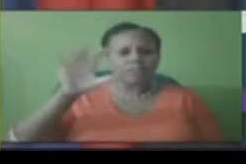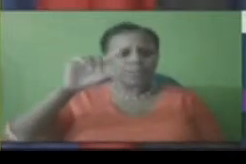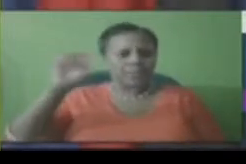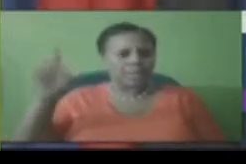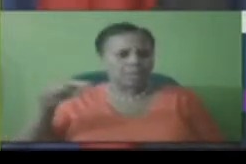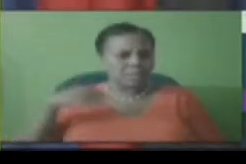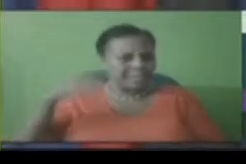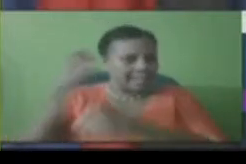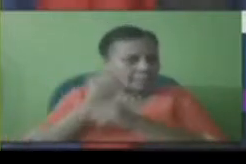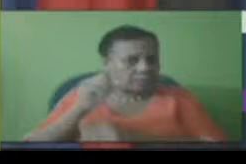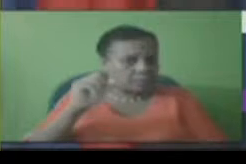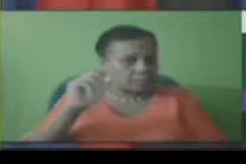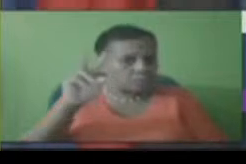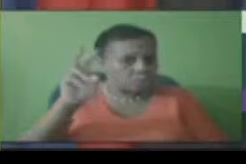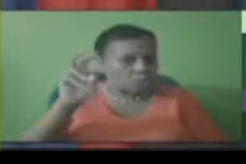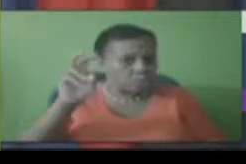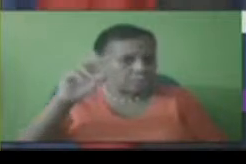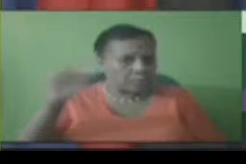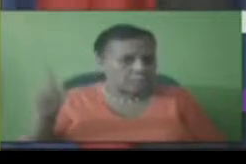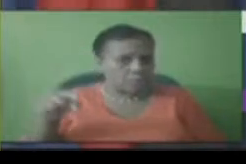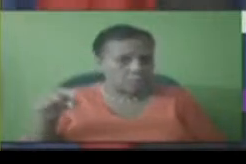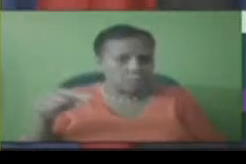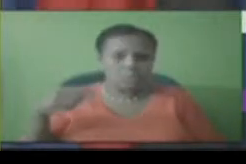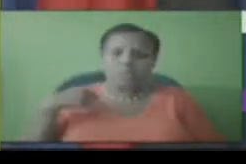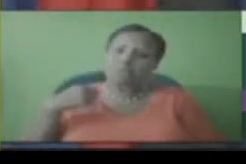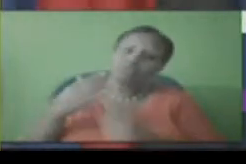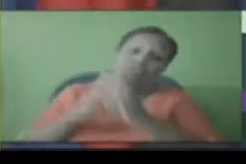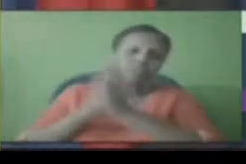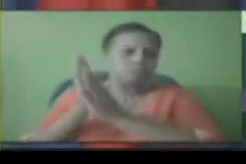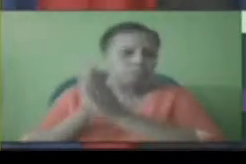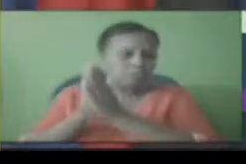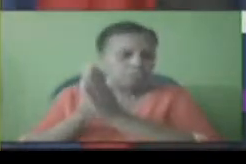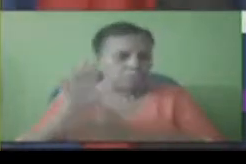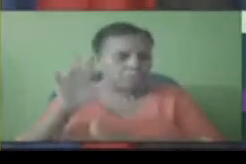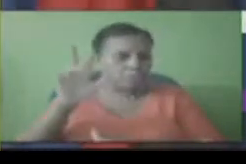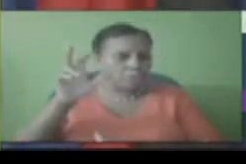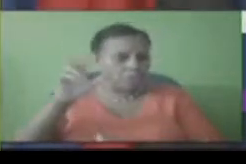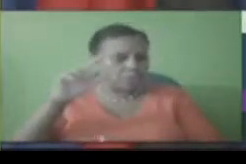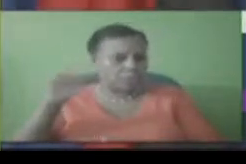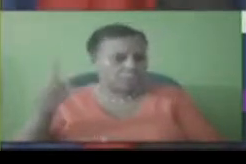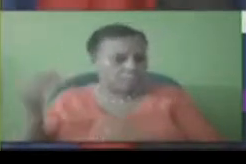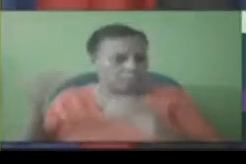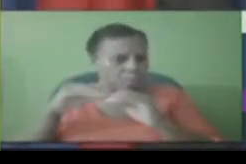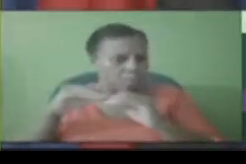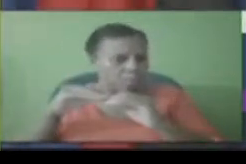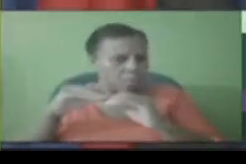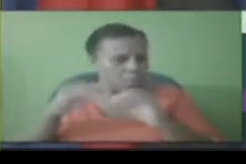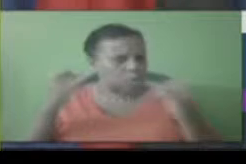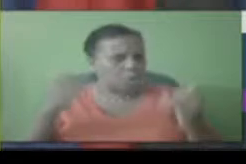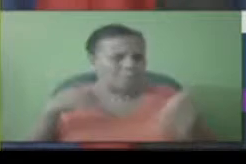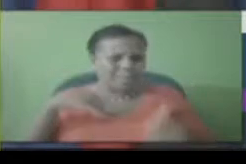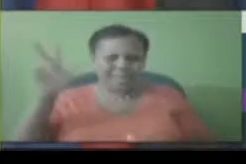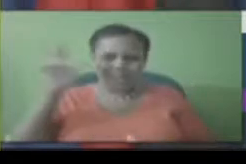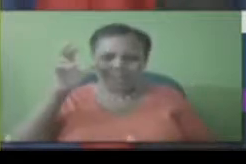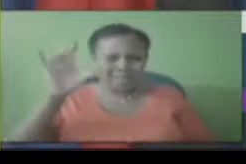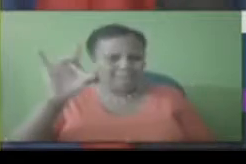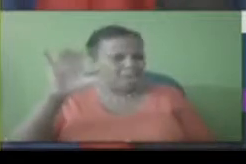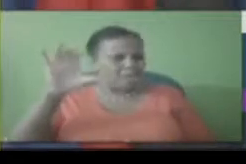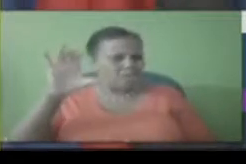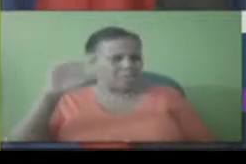more. Now we're hearing of 800,000. When was this shift made? It was made since I last